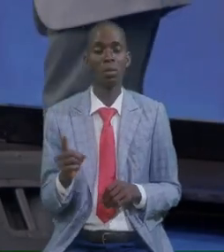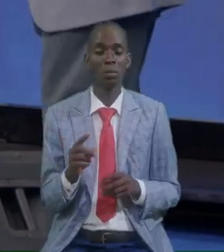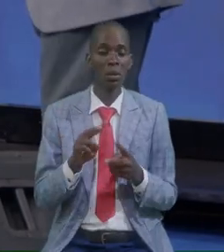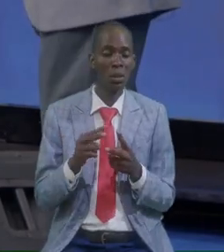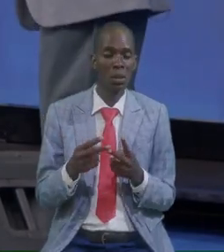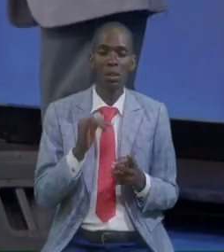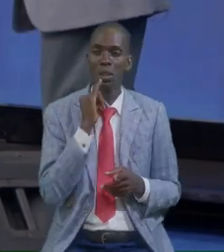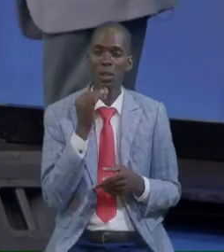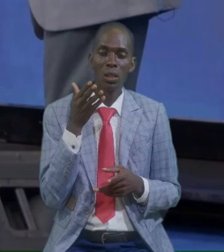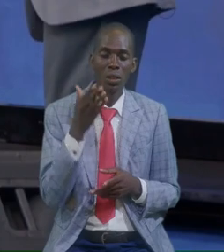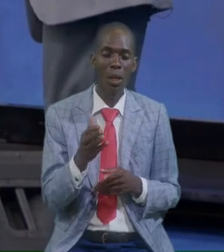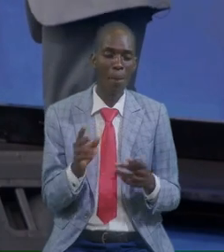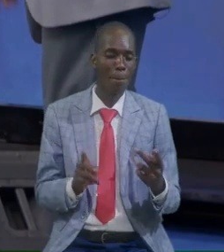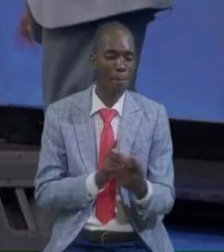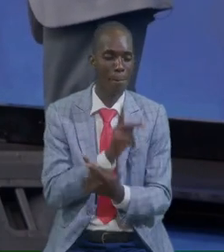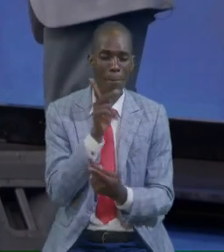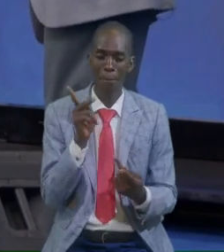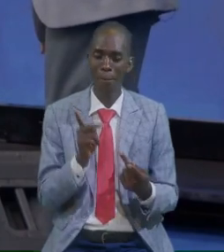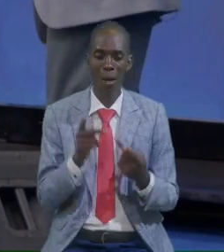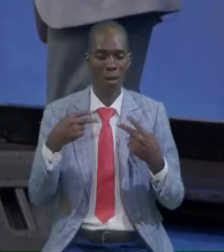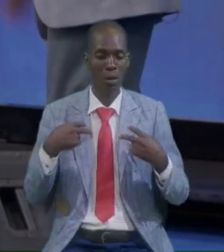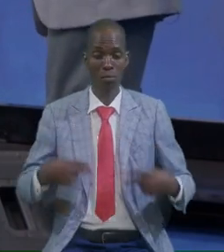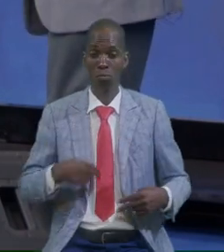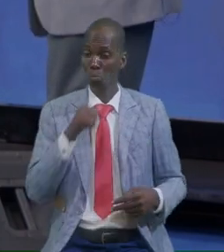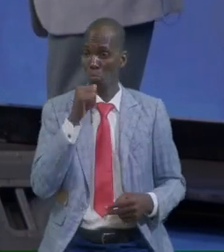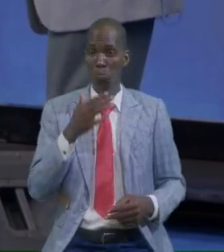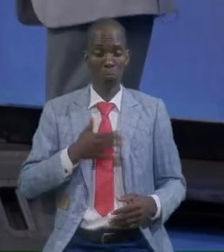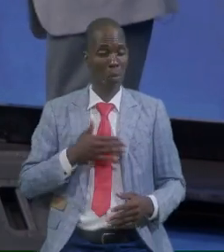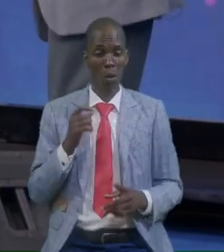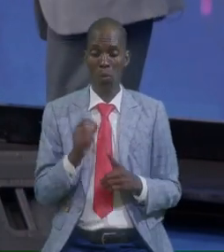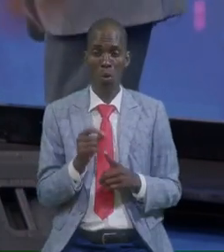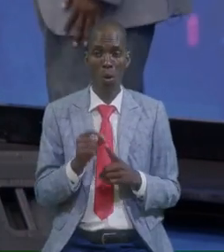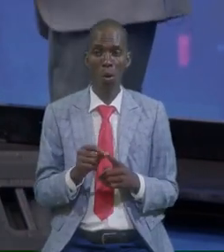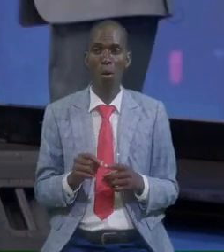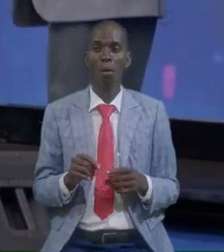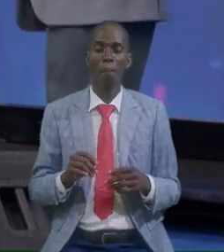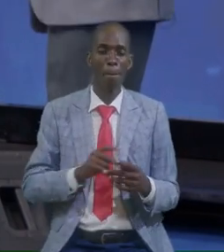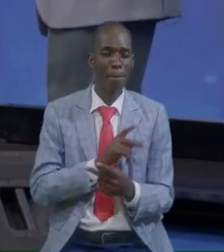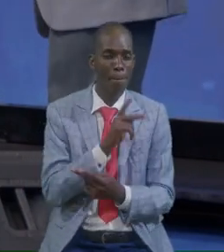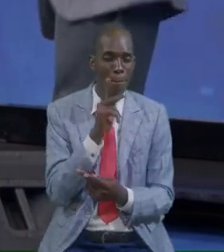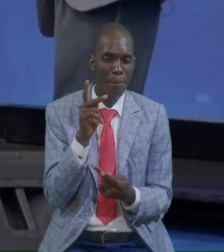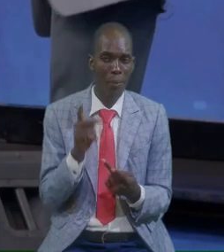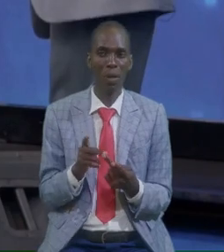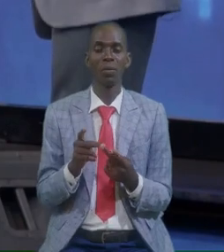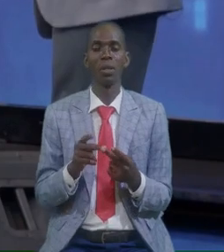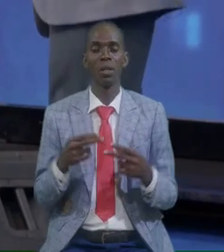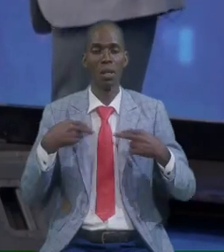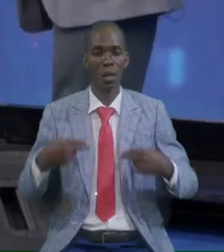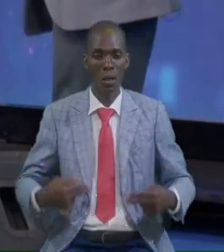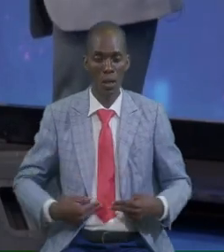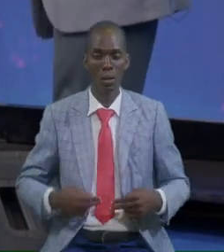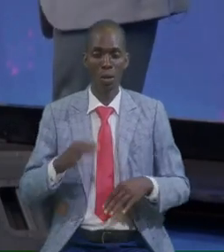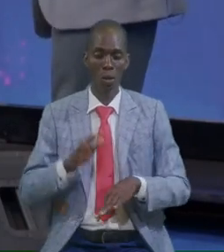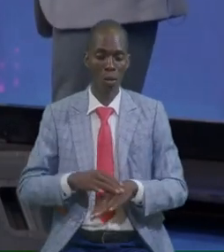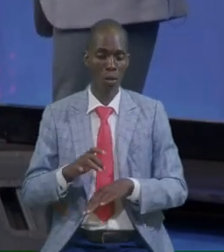there perfect health, not my word, perfect health here on earth, neither is